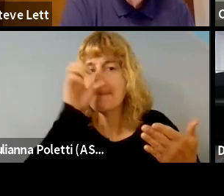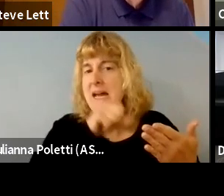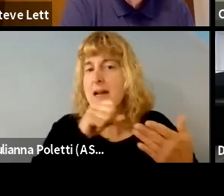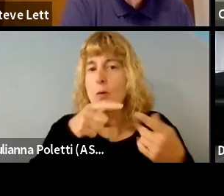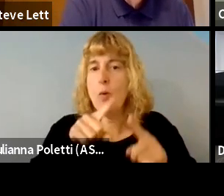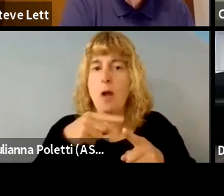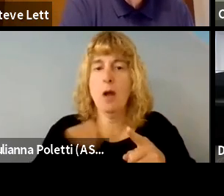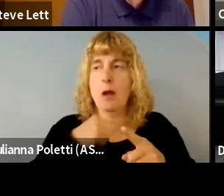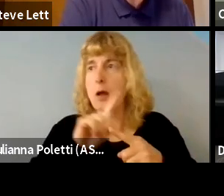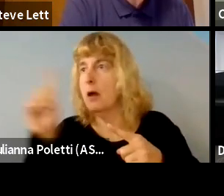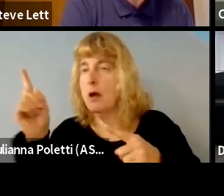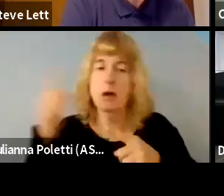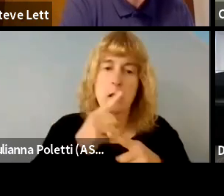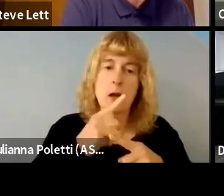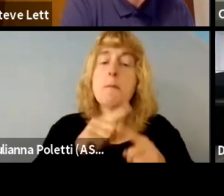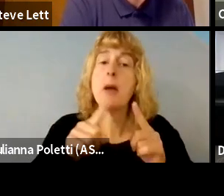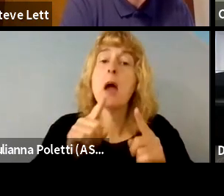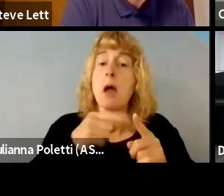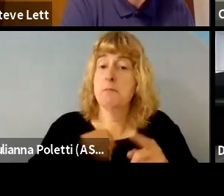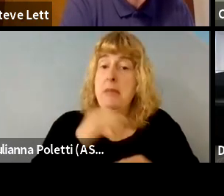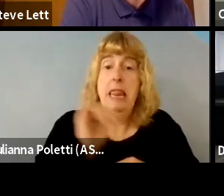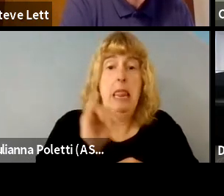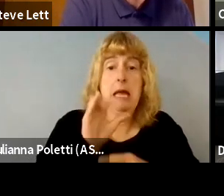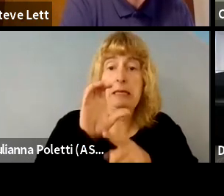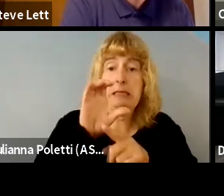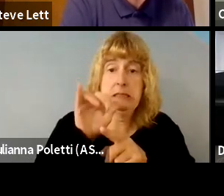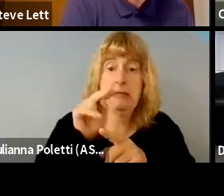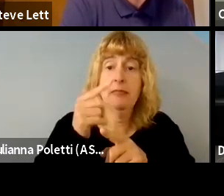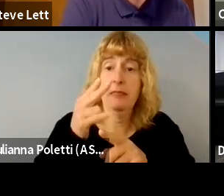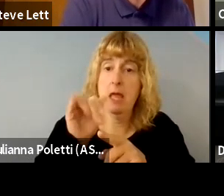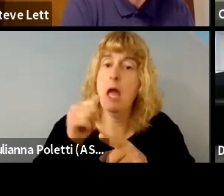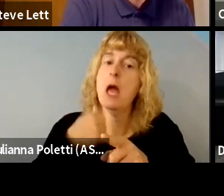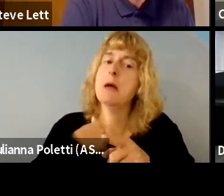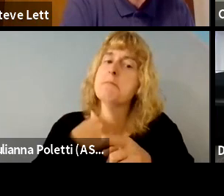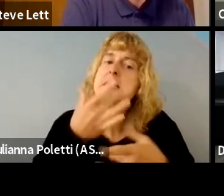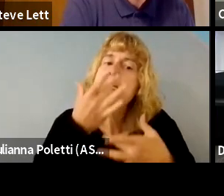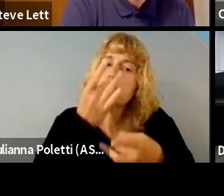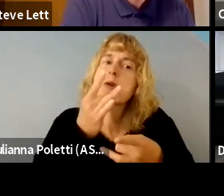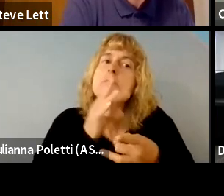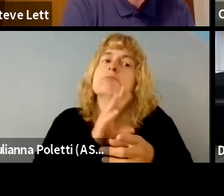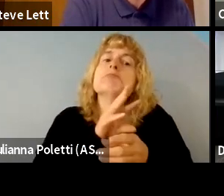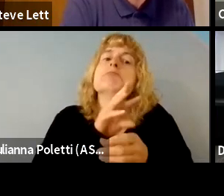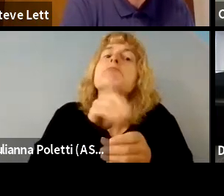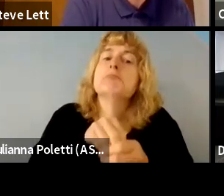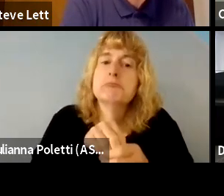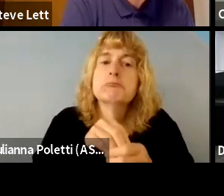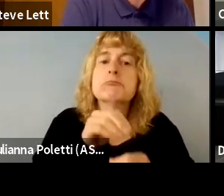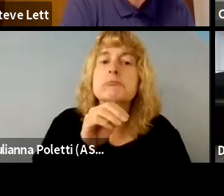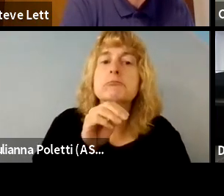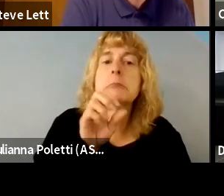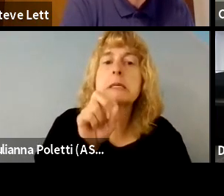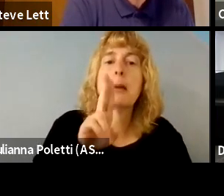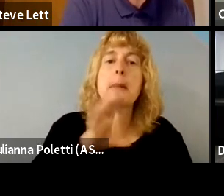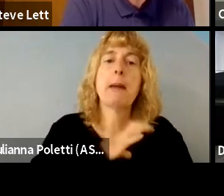be, because I too, like Cynthia, was interested in being on the subcommittee for the ED